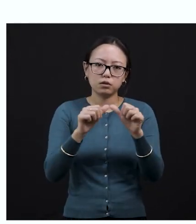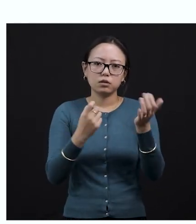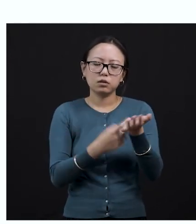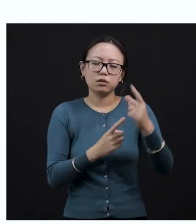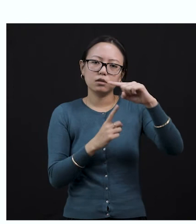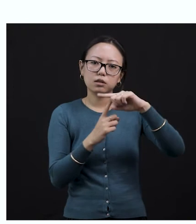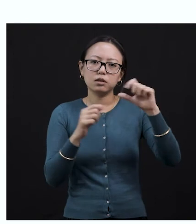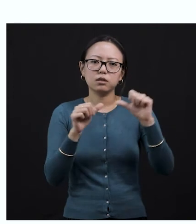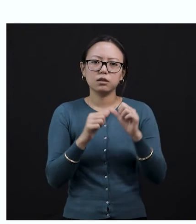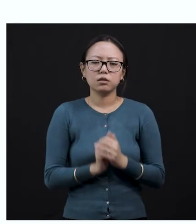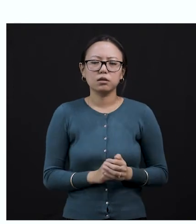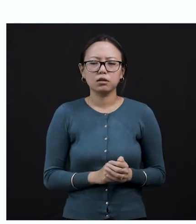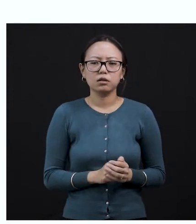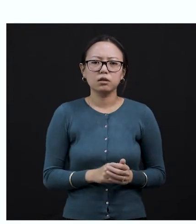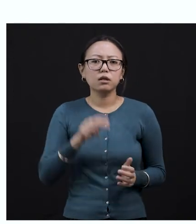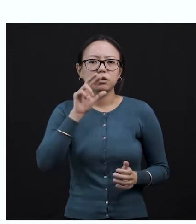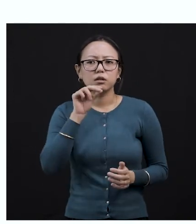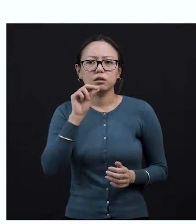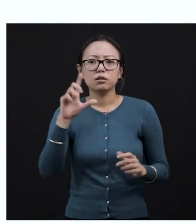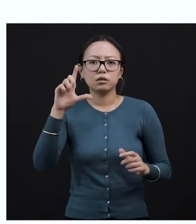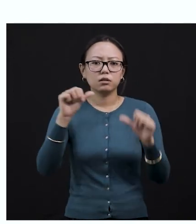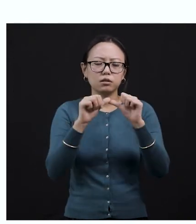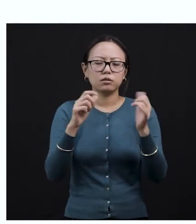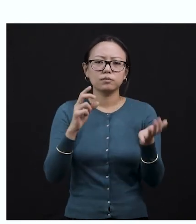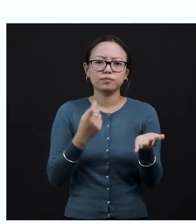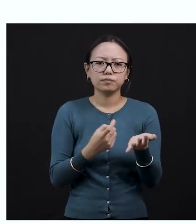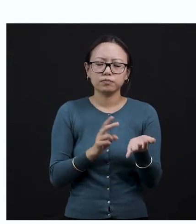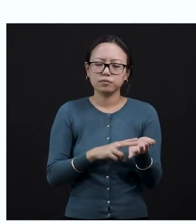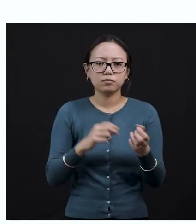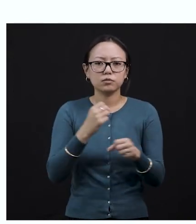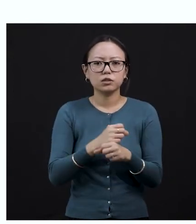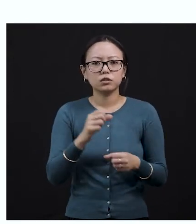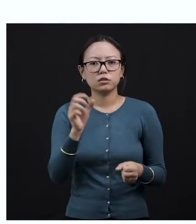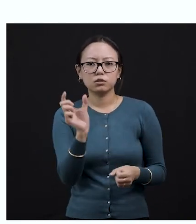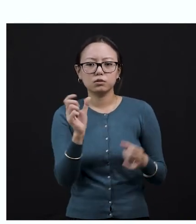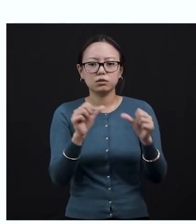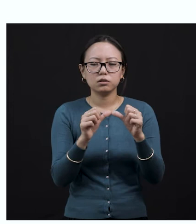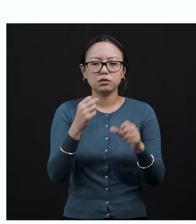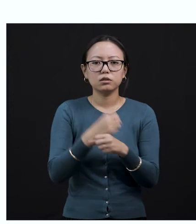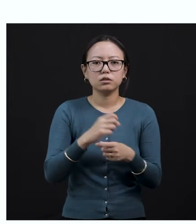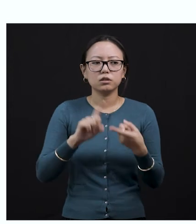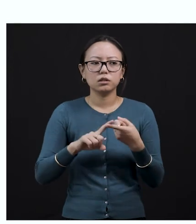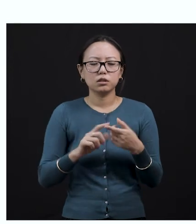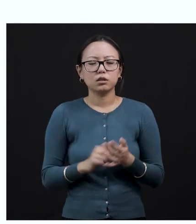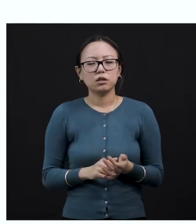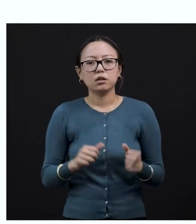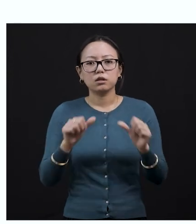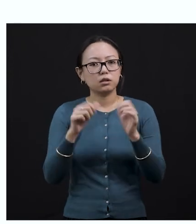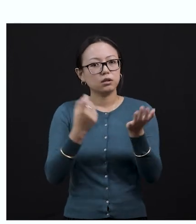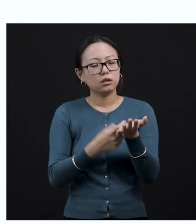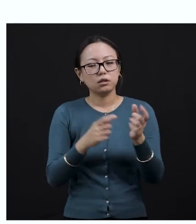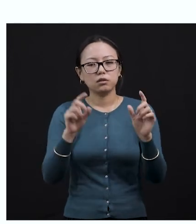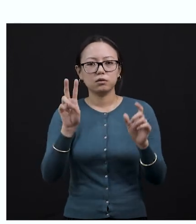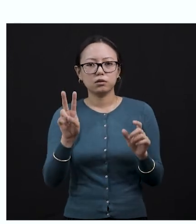Indo-Aryan languages. Okay, it was a different language, and most of the scripts that they used were in Sanskrit